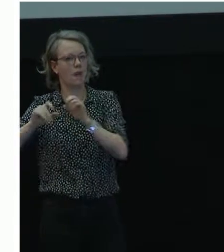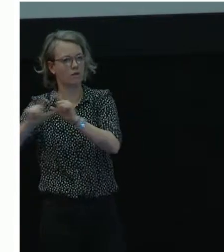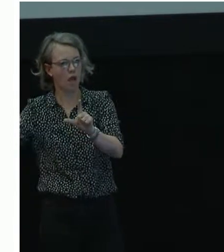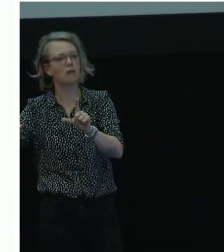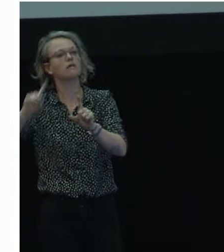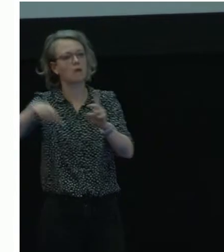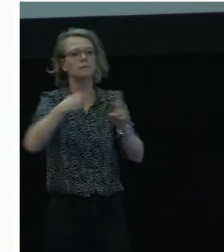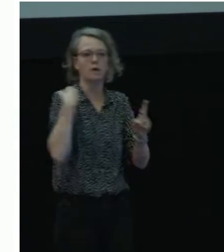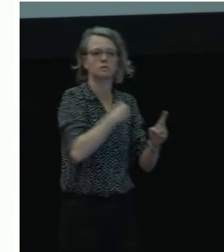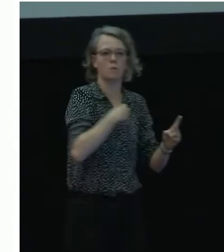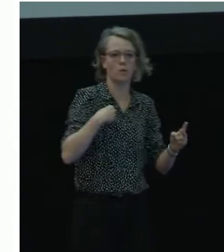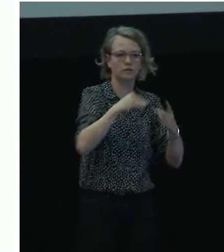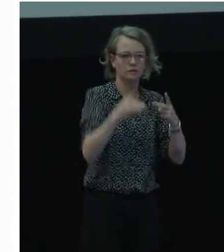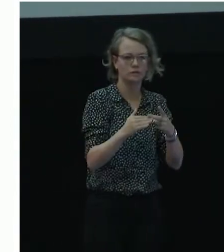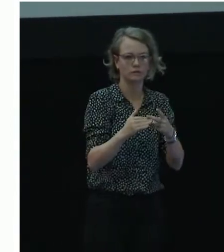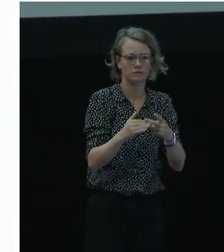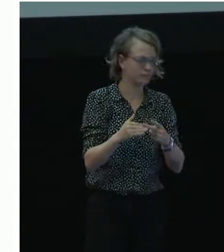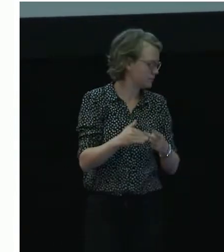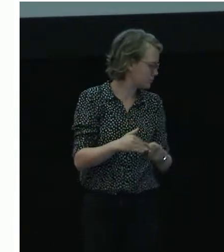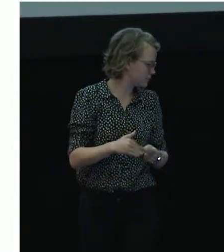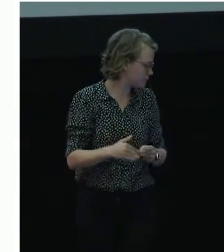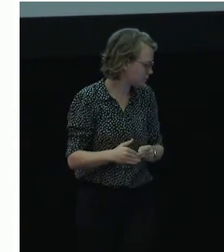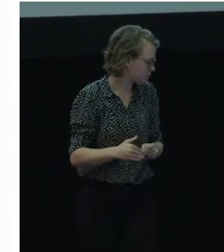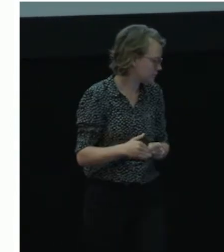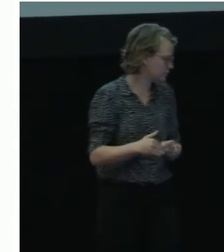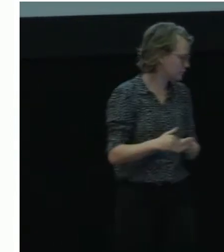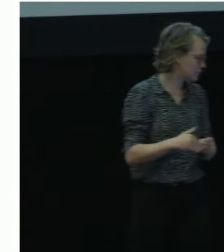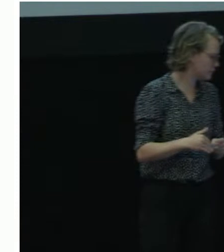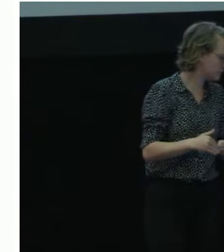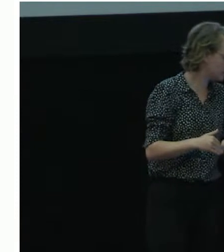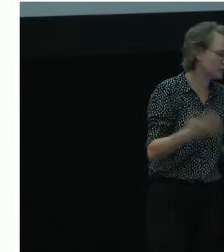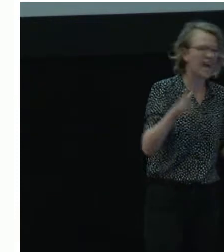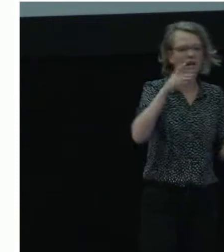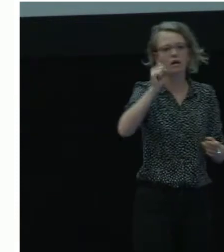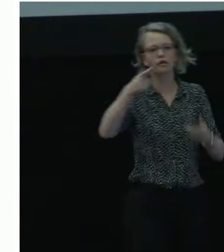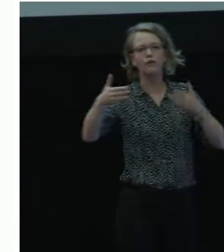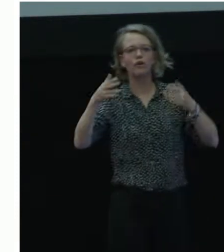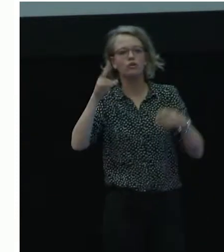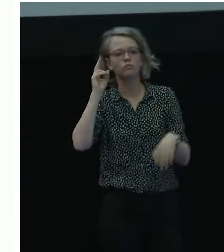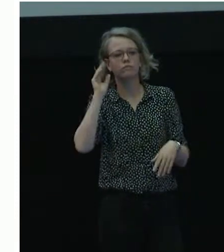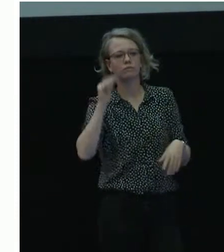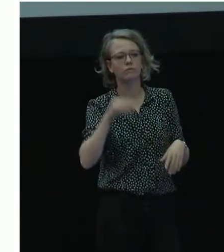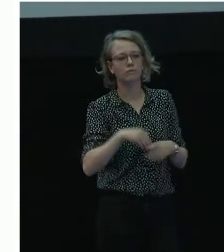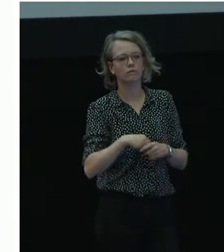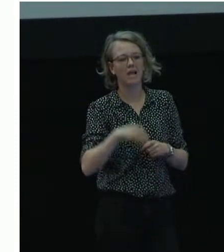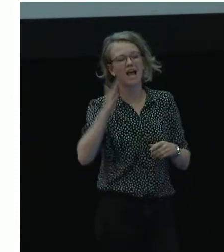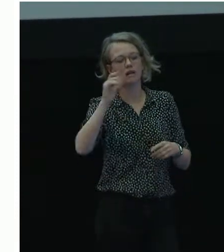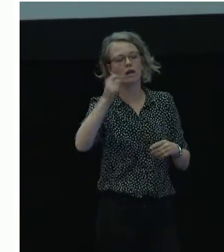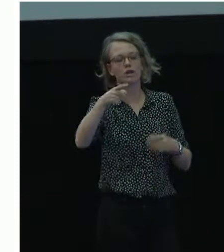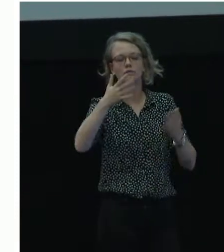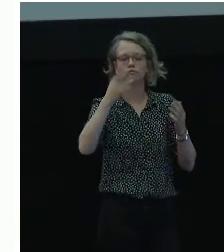language. For Polish signers, that would be Polish Sign Language first, and then Polish spoken